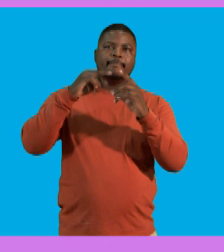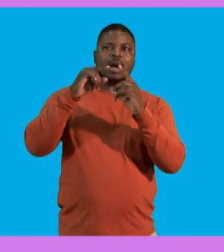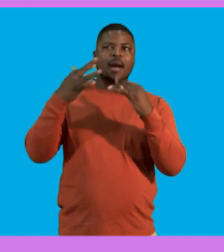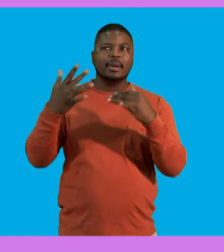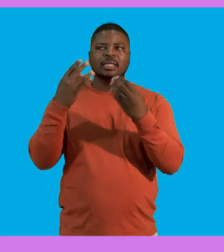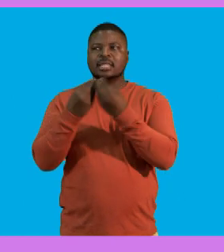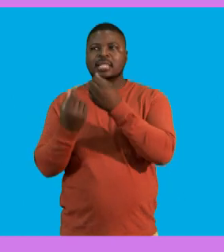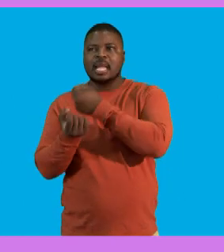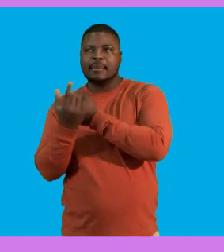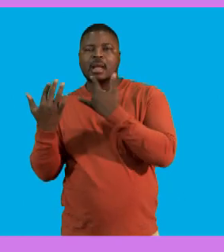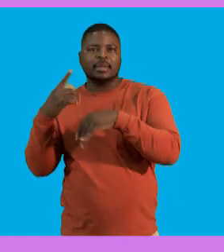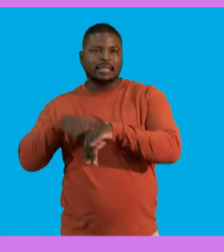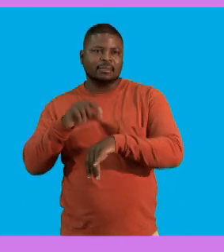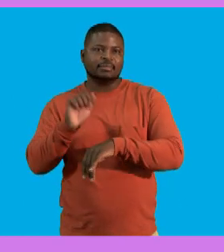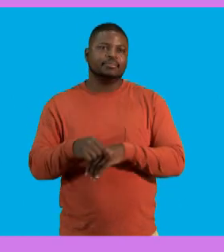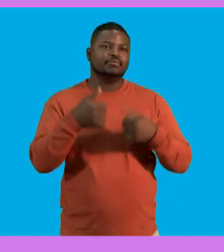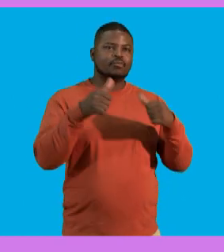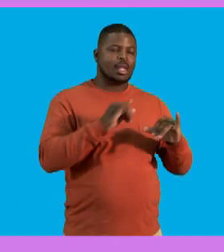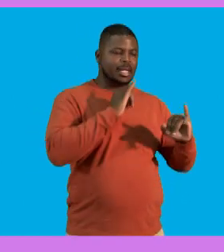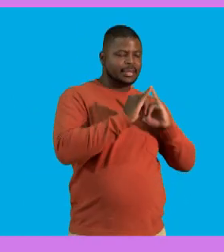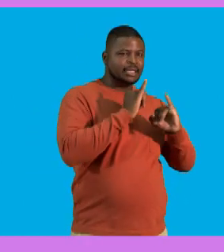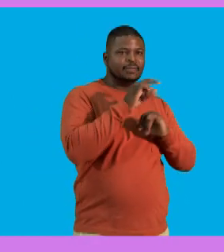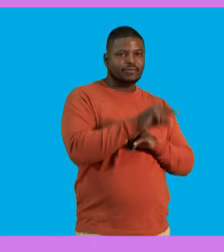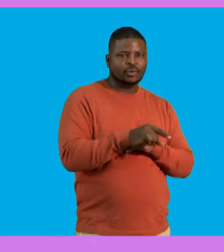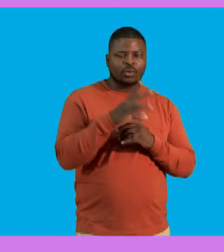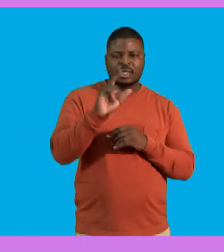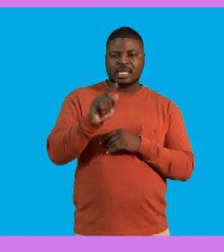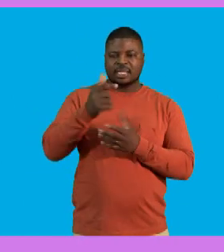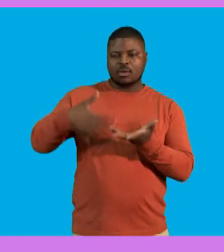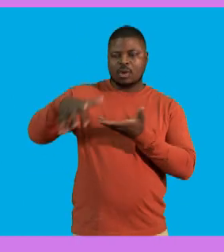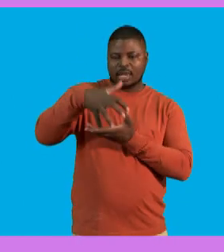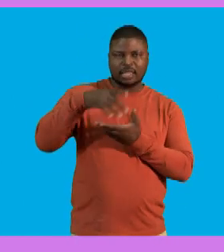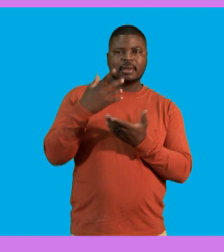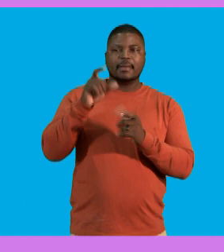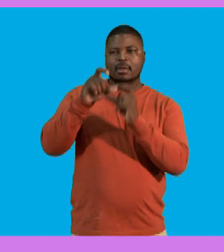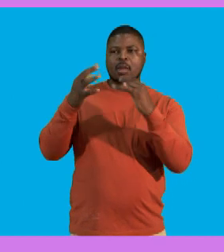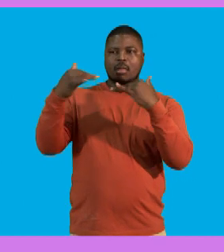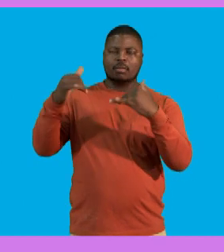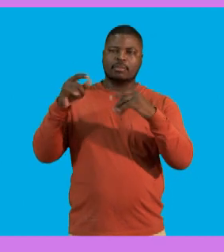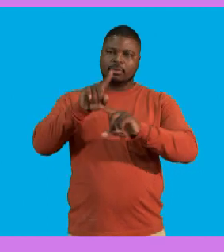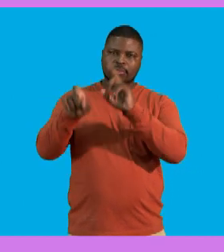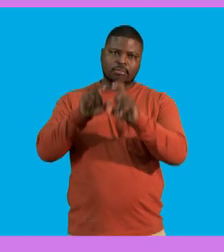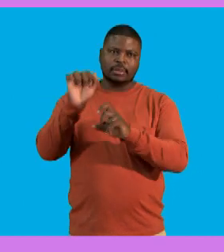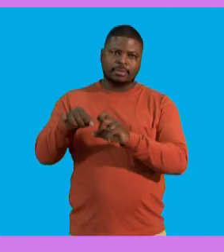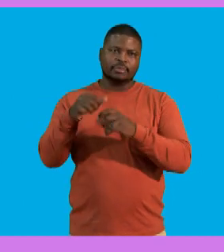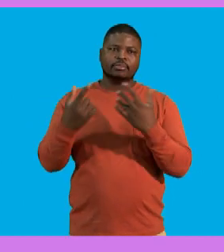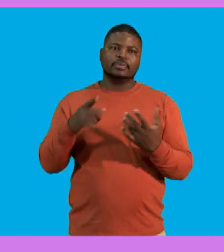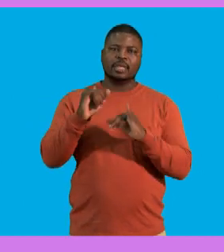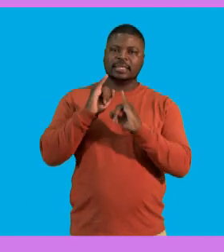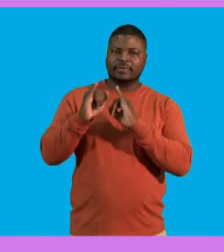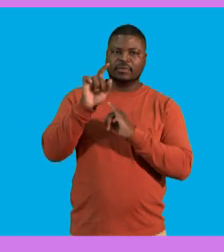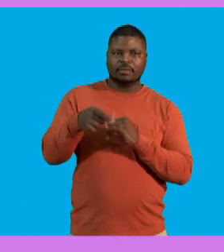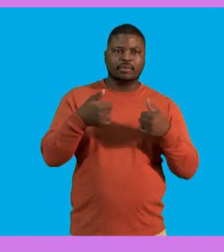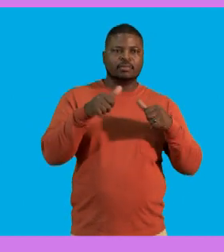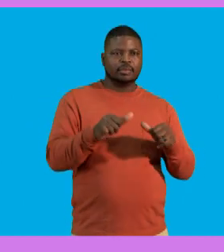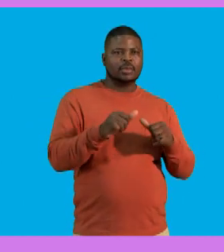me. Interview. Data collection done by talking to people and collecting their responses. Numerical